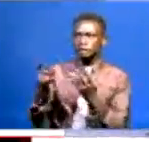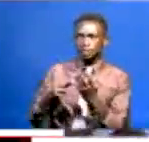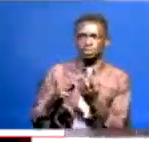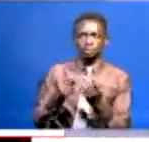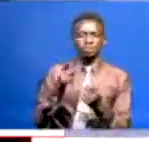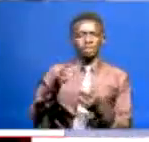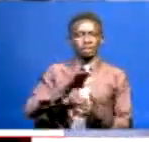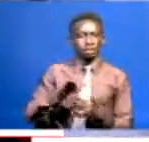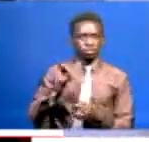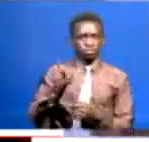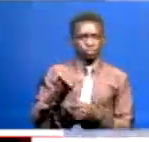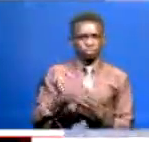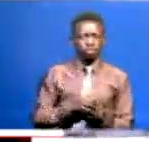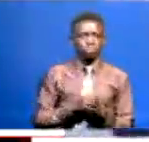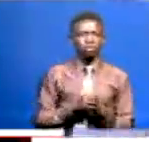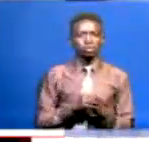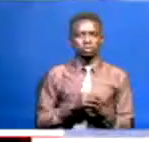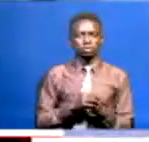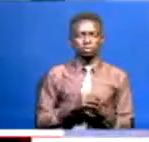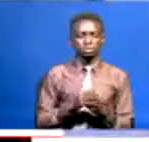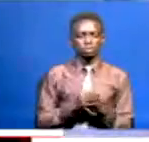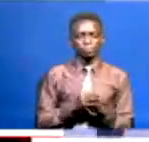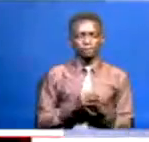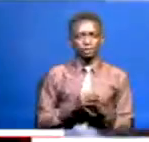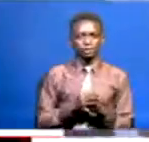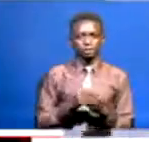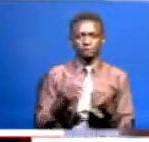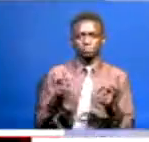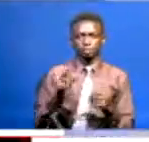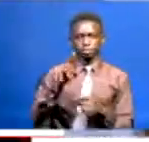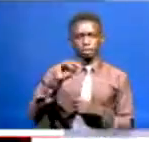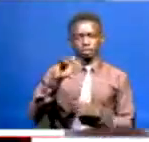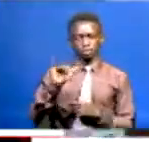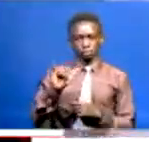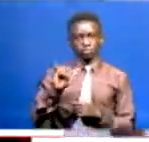Nancy Okware, Lunchtime News.